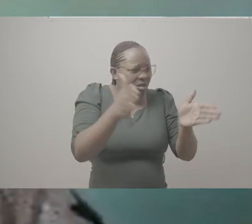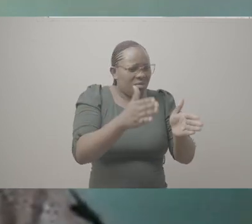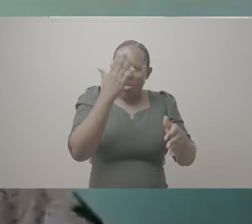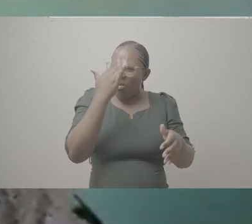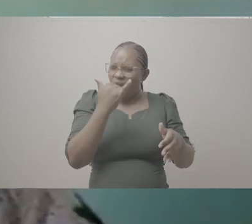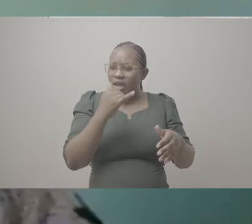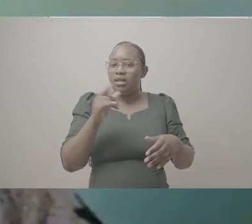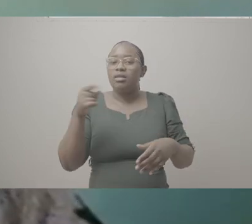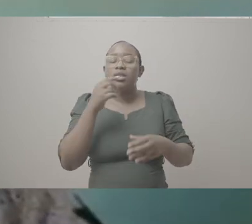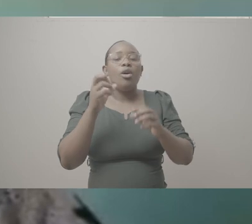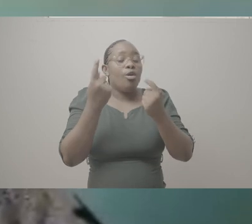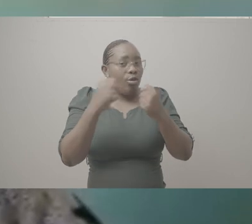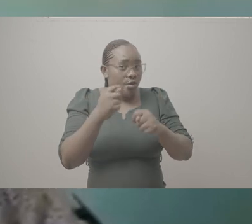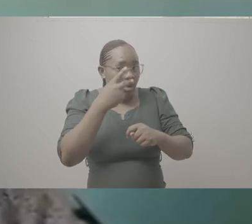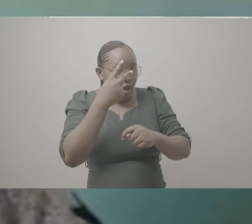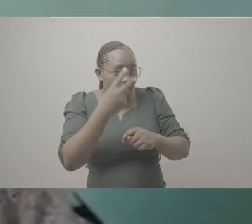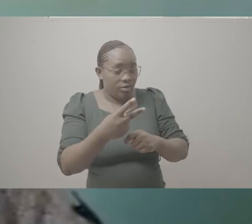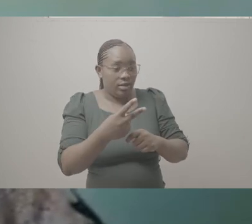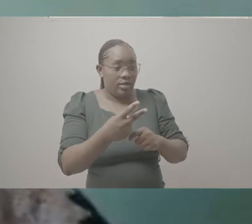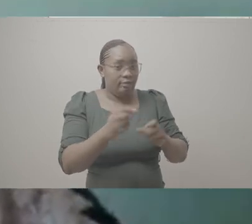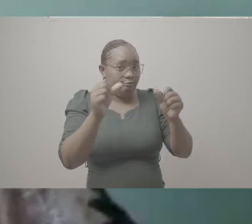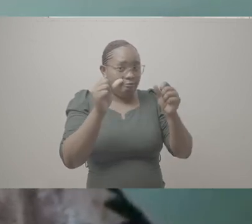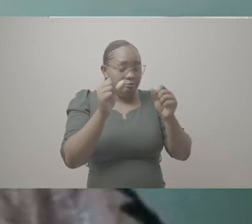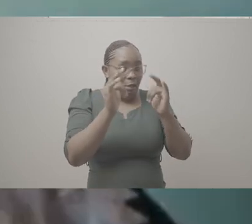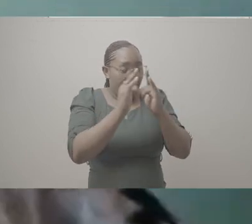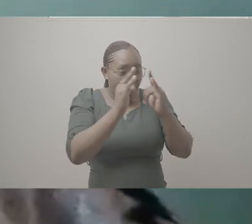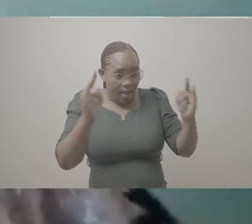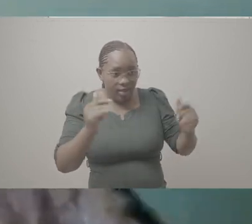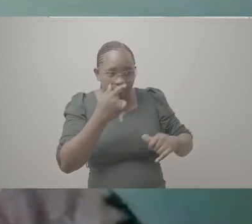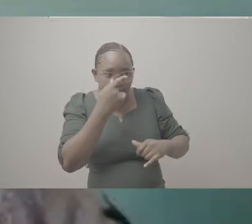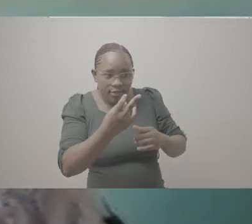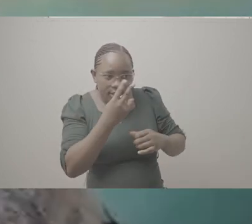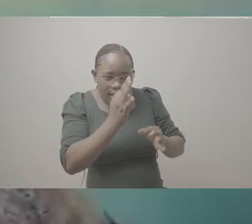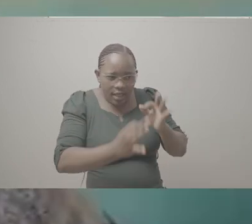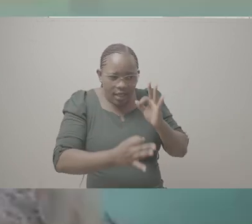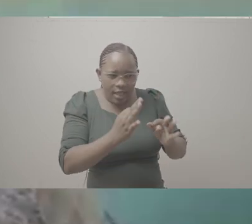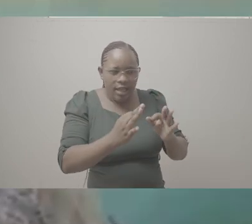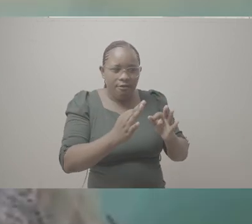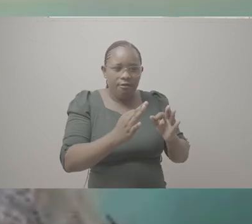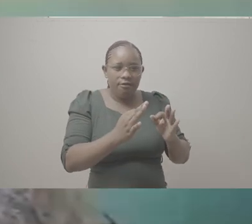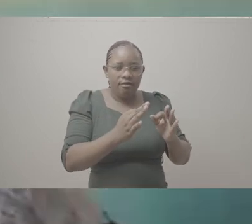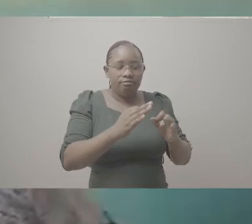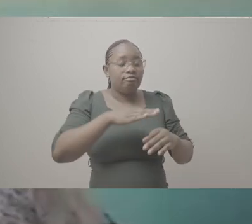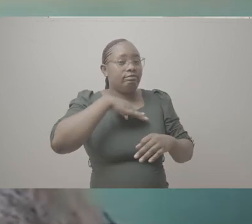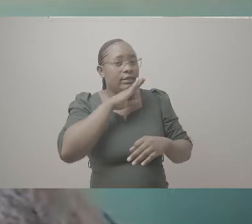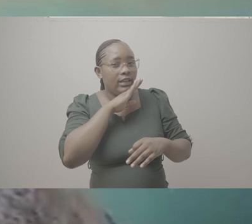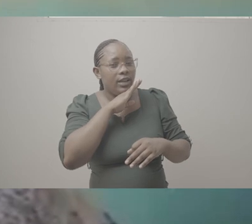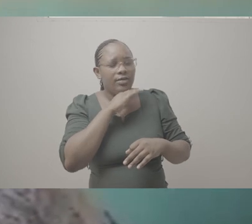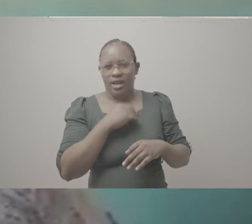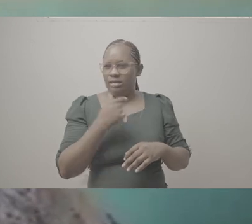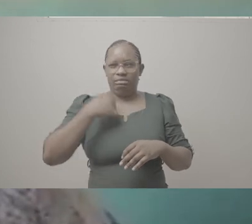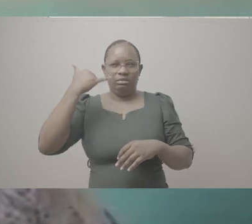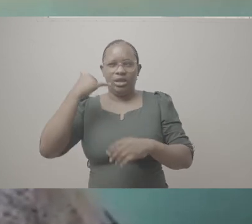maize is ground, it should weigh 35 or 36 kgs. So we called the supplier and we